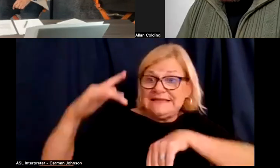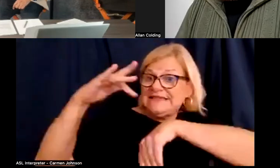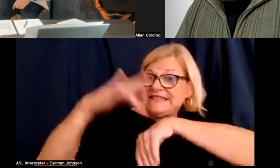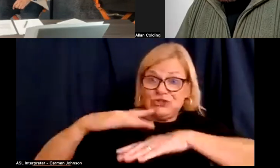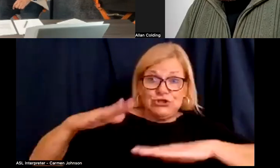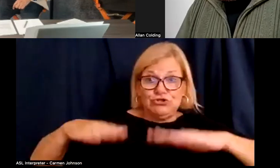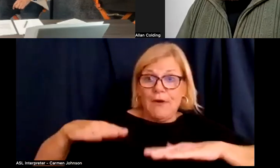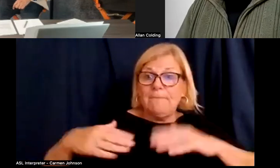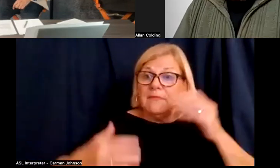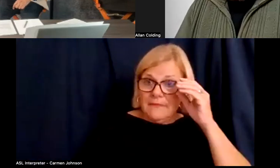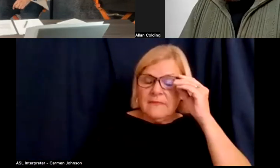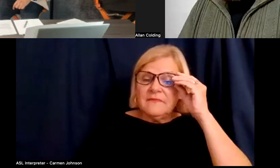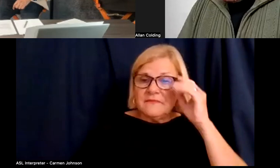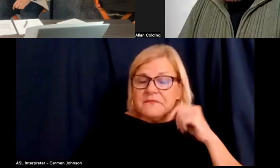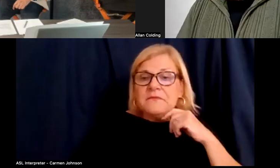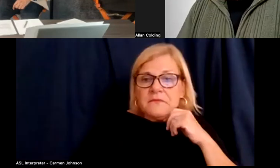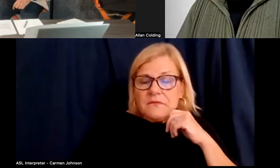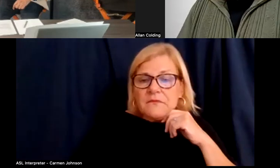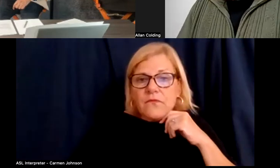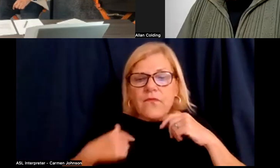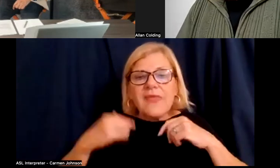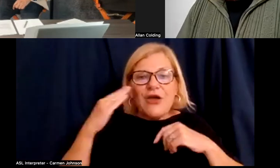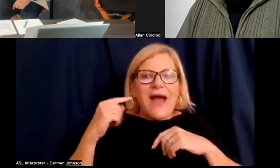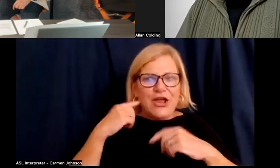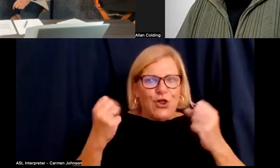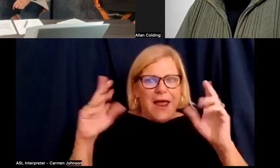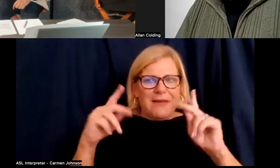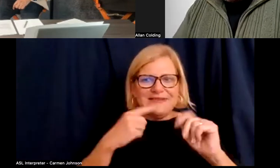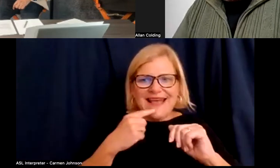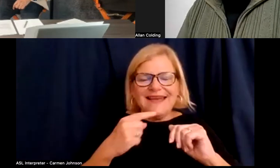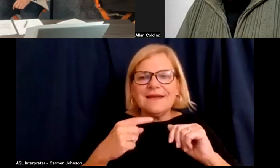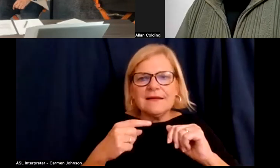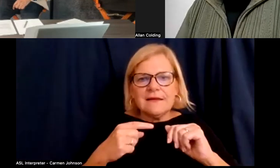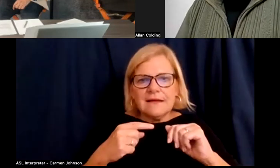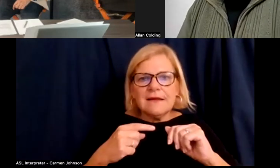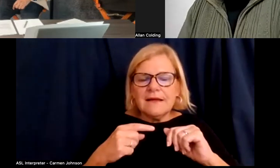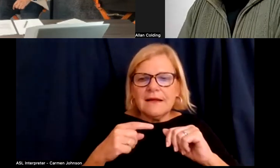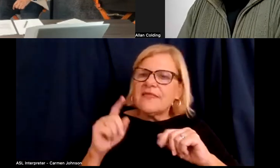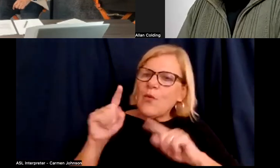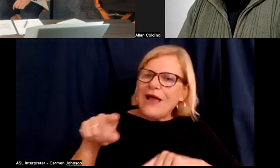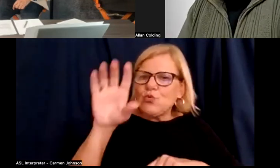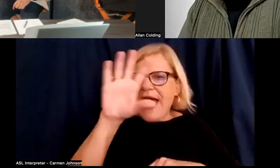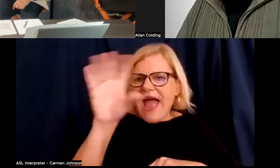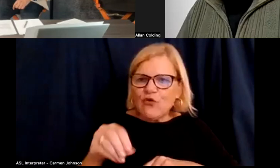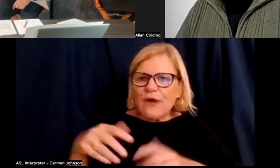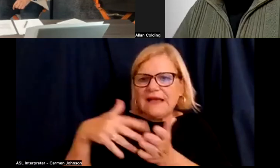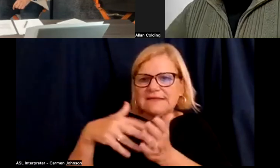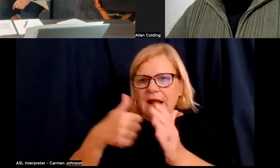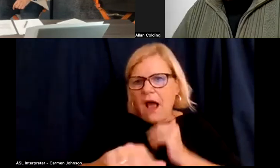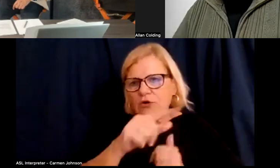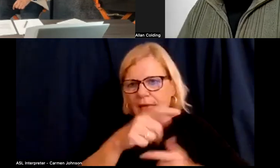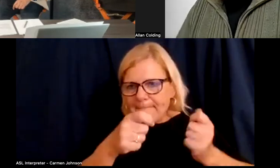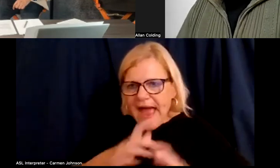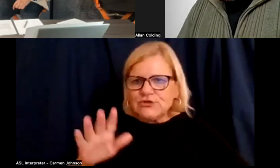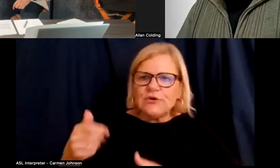drum. And I know I hear a lot of people say that they went to Africa and they studied under this master and